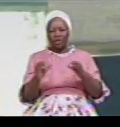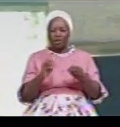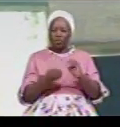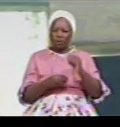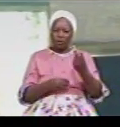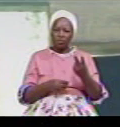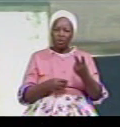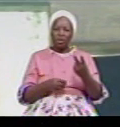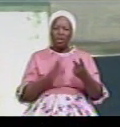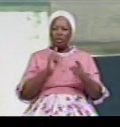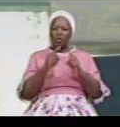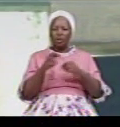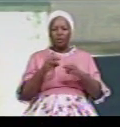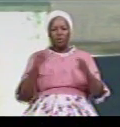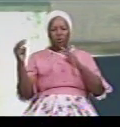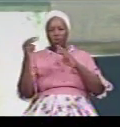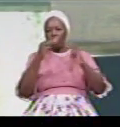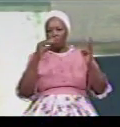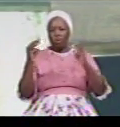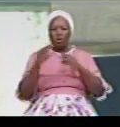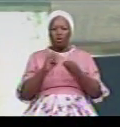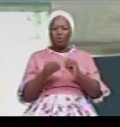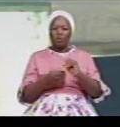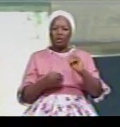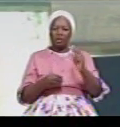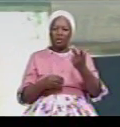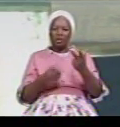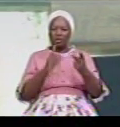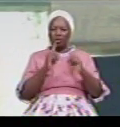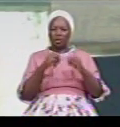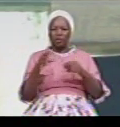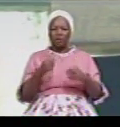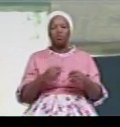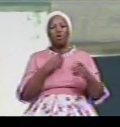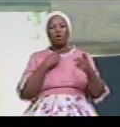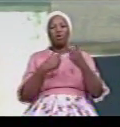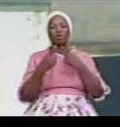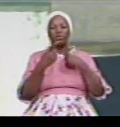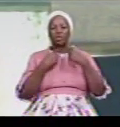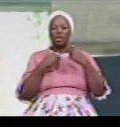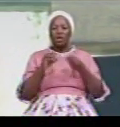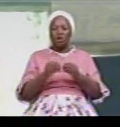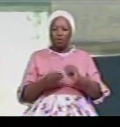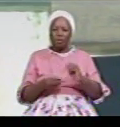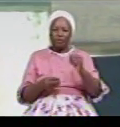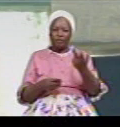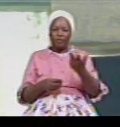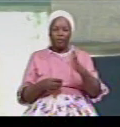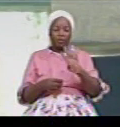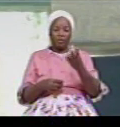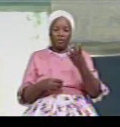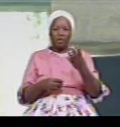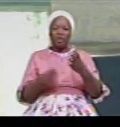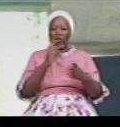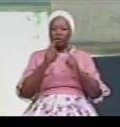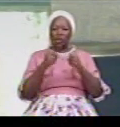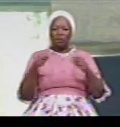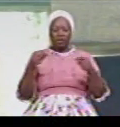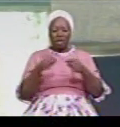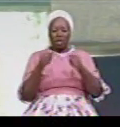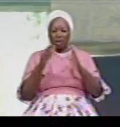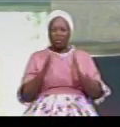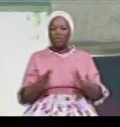mentions war. Number three, he mentions lust. Number four, he mentions enmity.